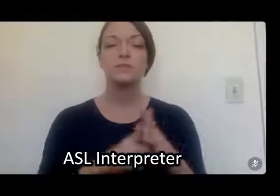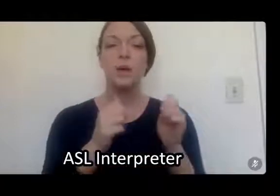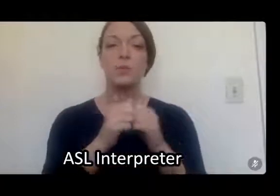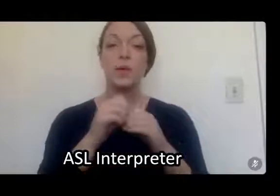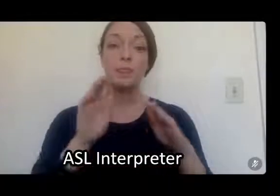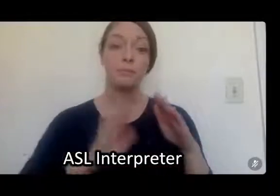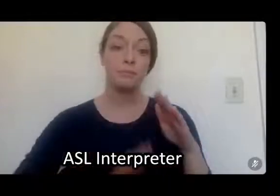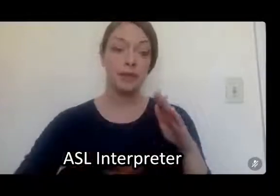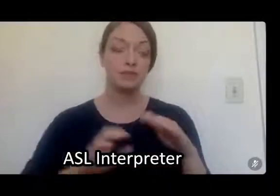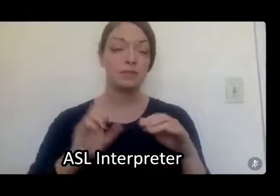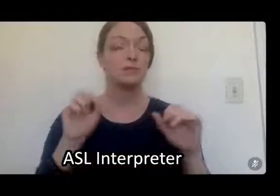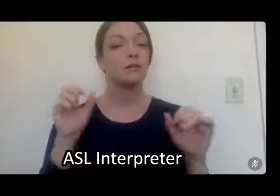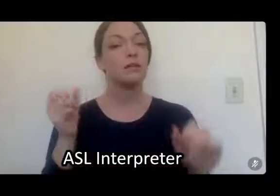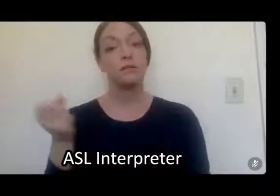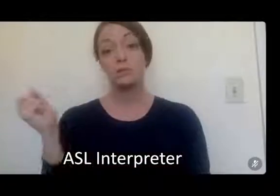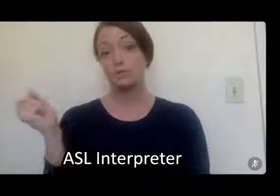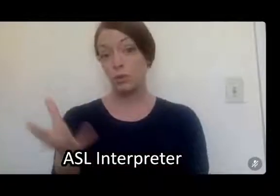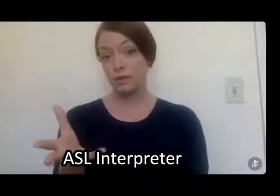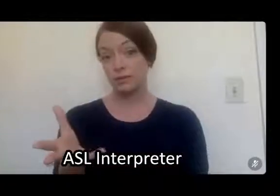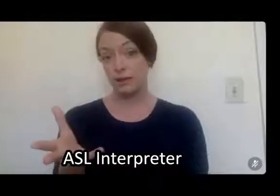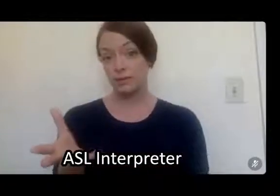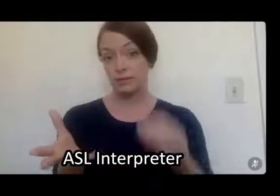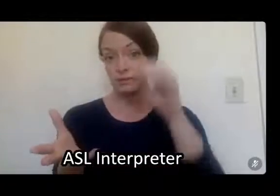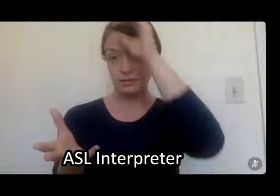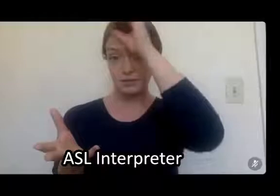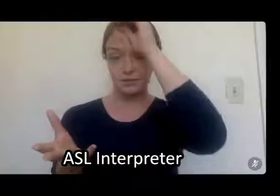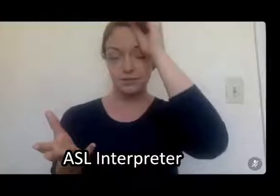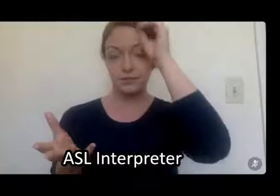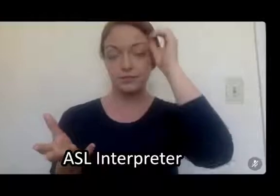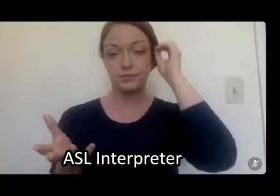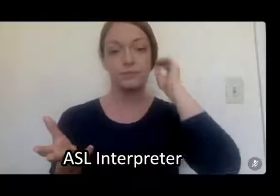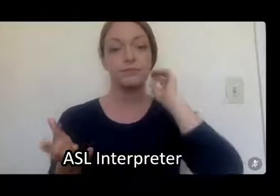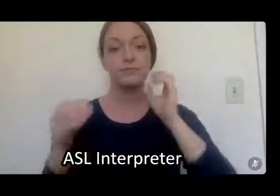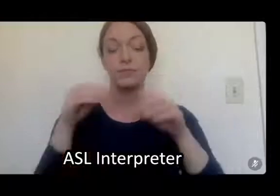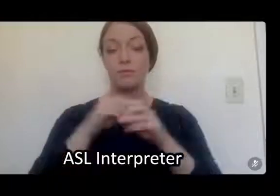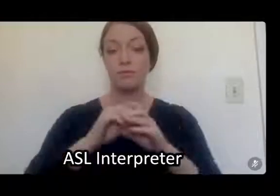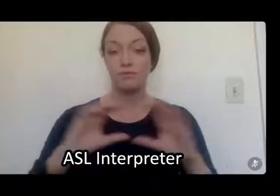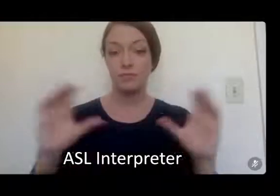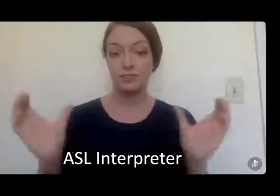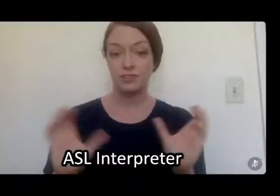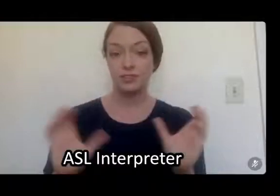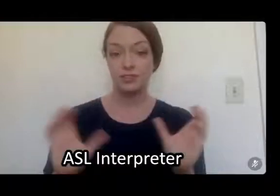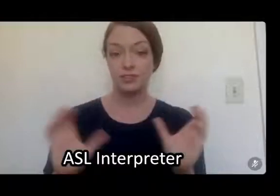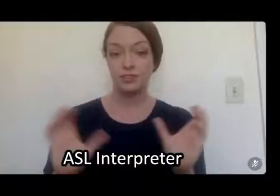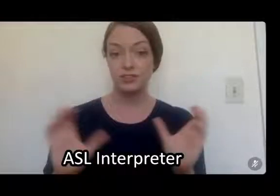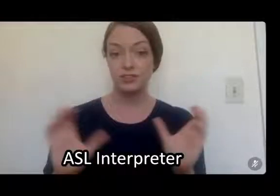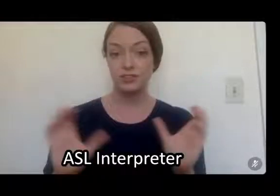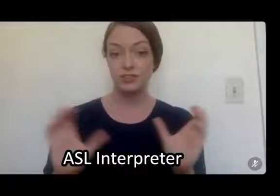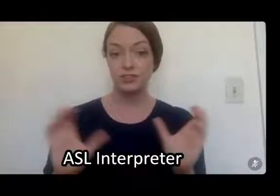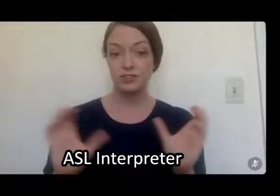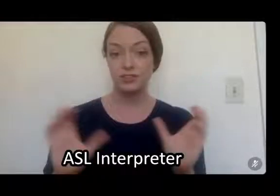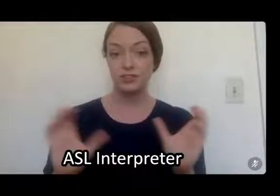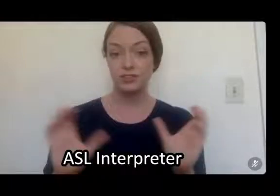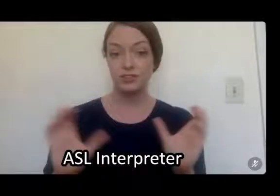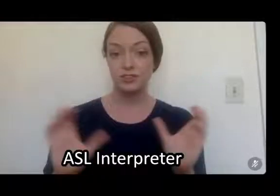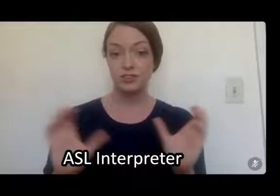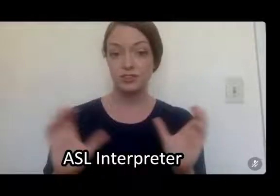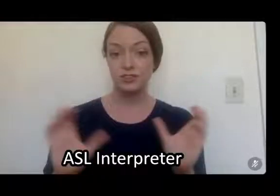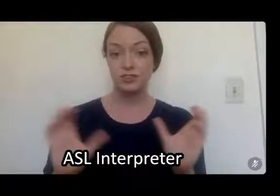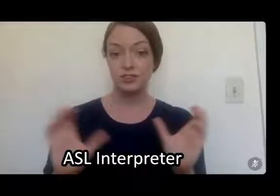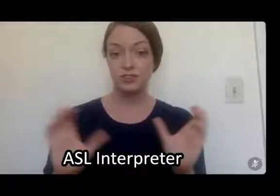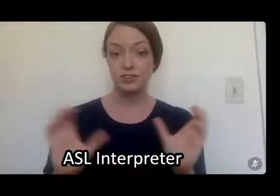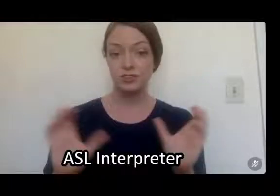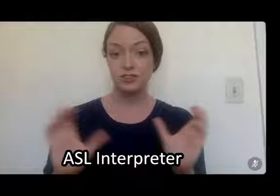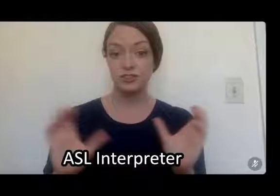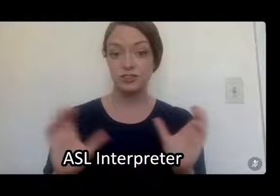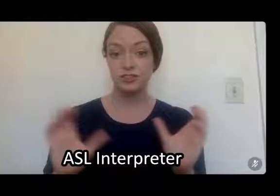roll dice. So all you do is type in the chat exclamation point and then what you want